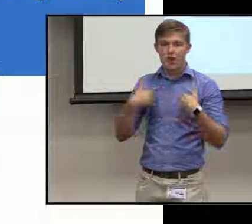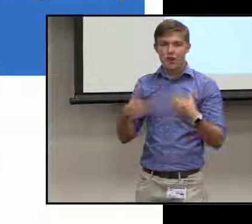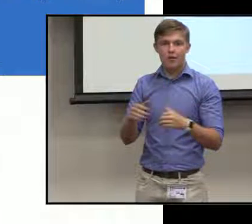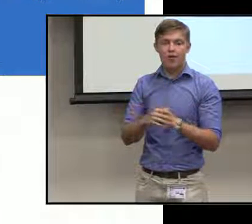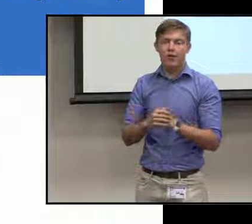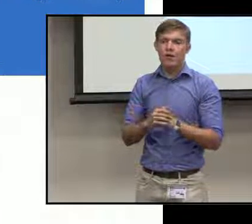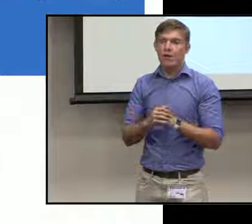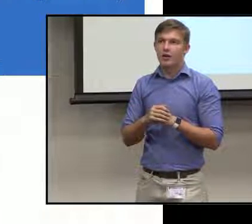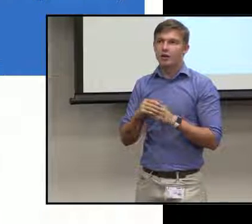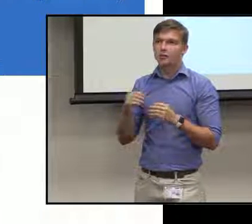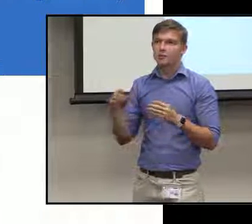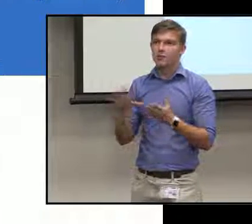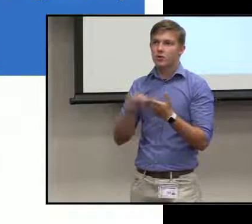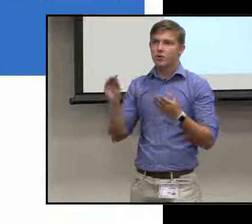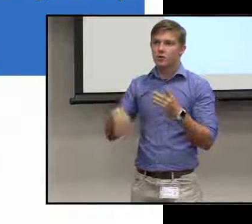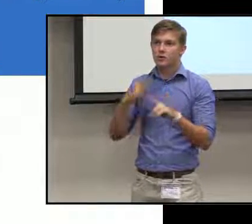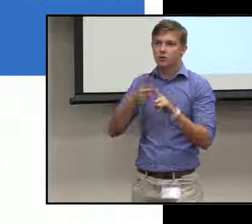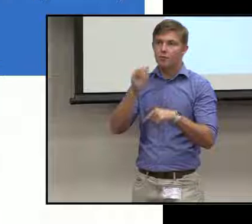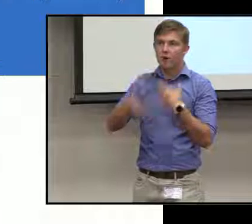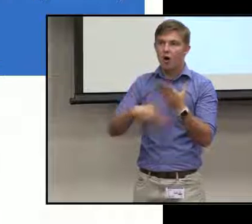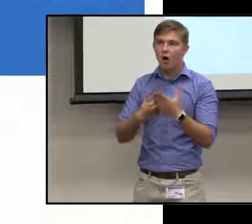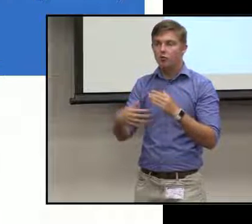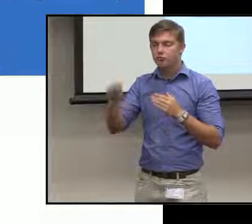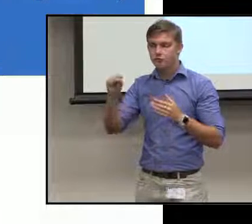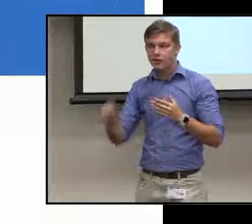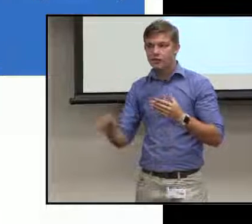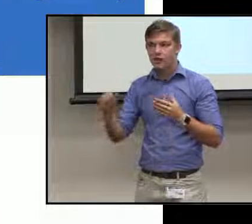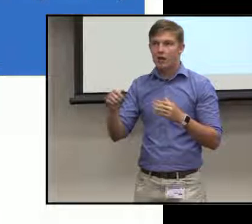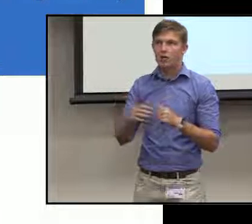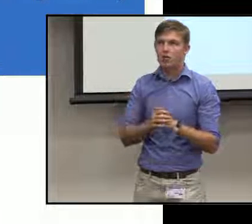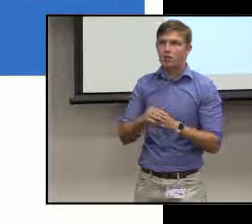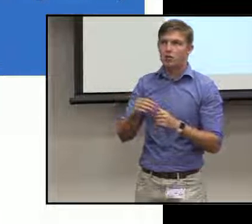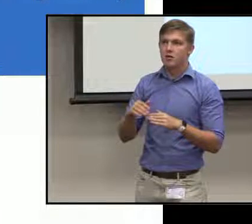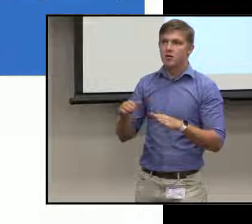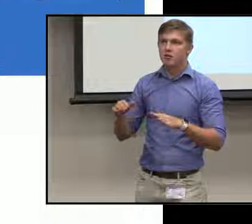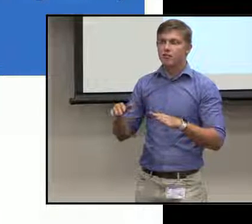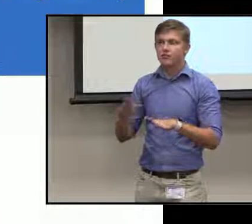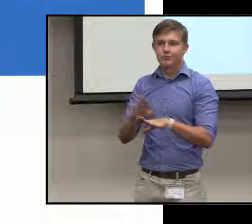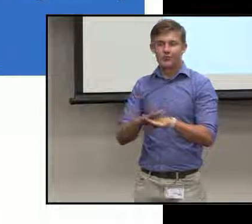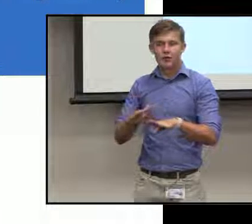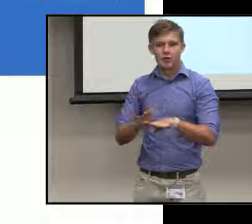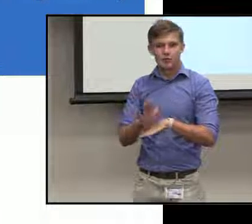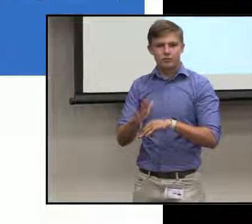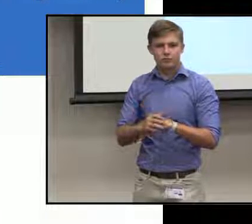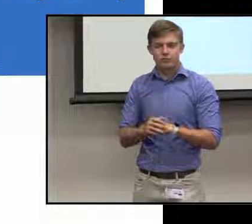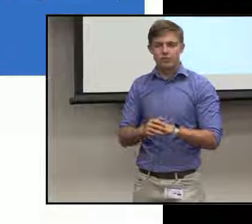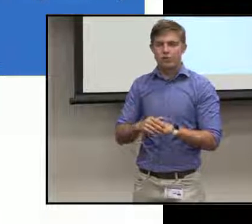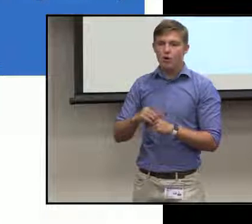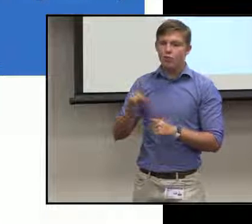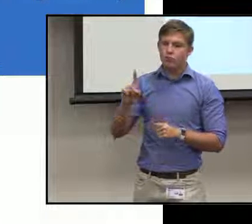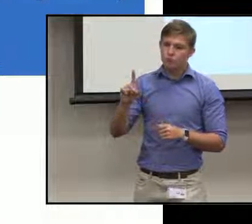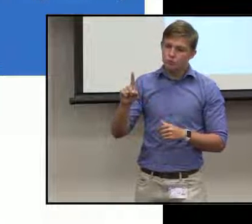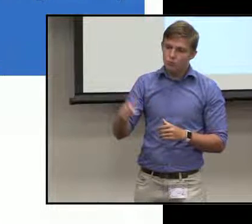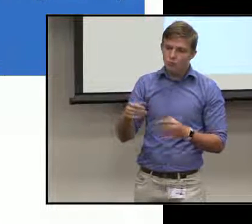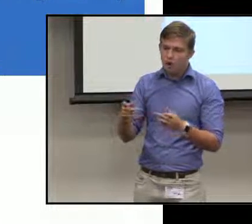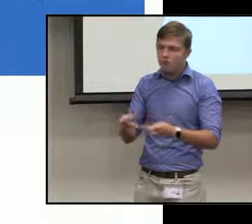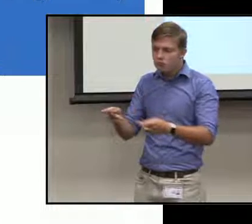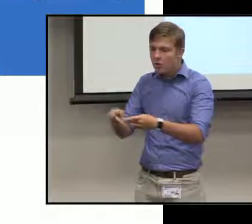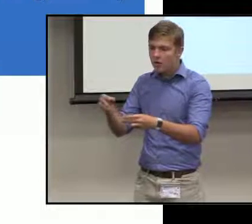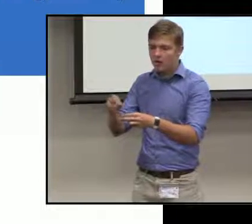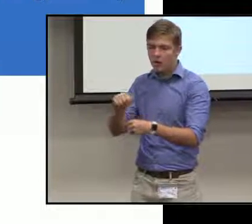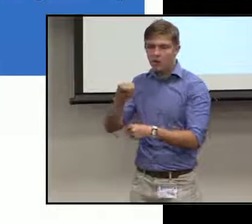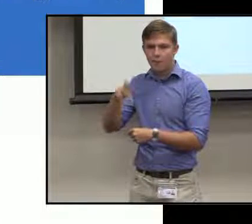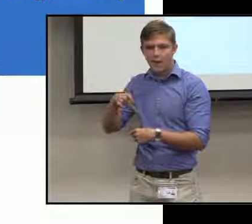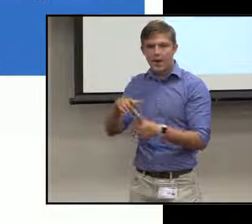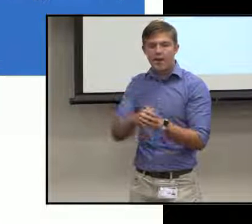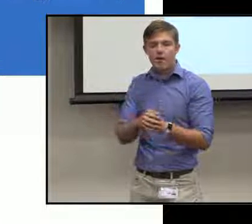all over the South Pacific and even into Asia, and we had a Canadian and an American. From that one spot on the map, we had that impact on the